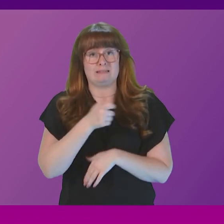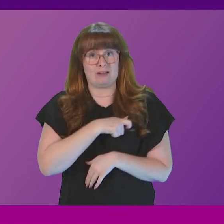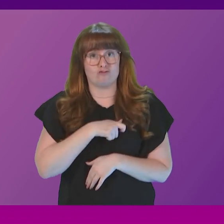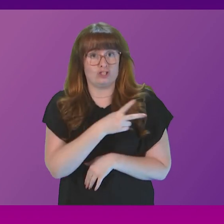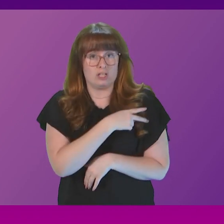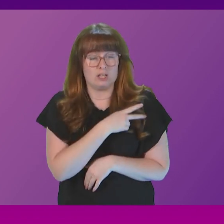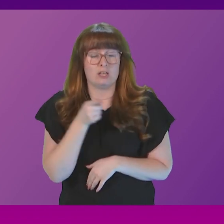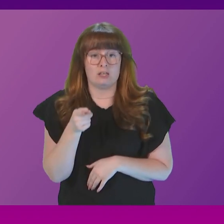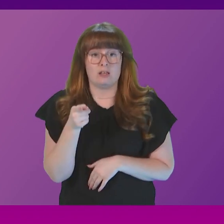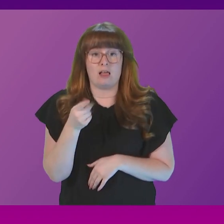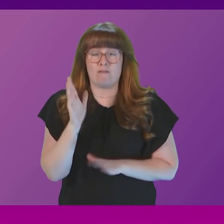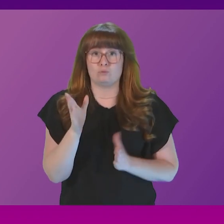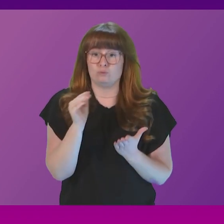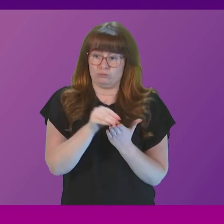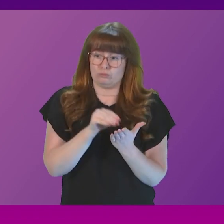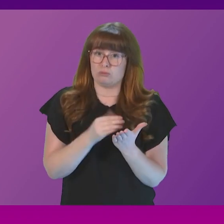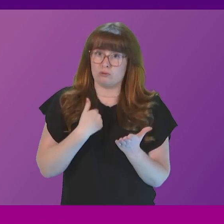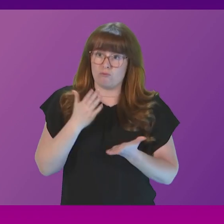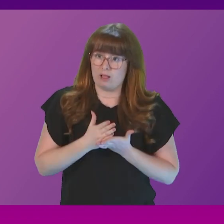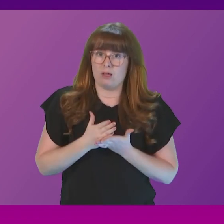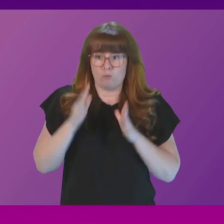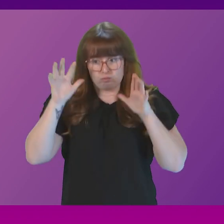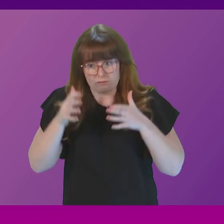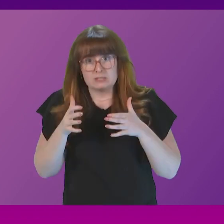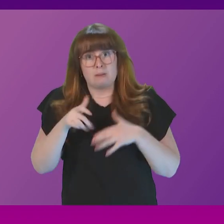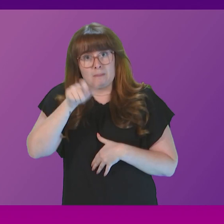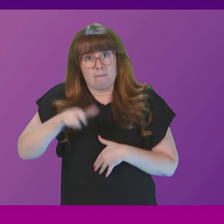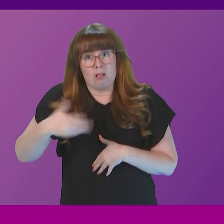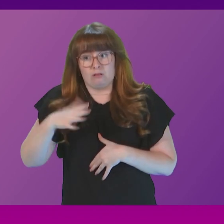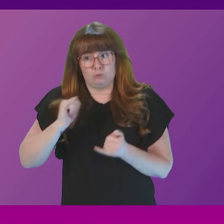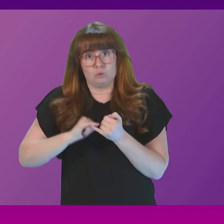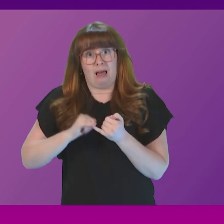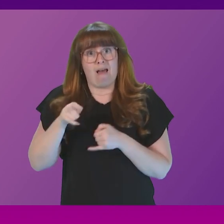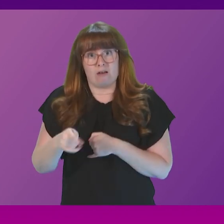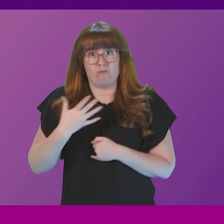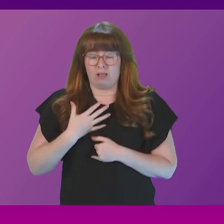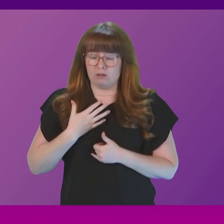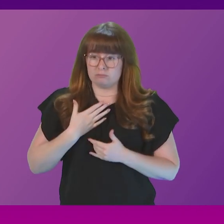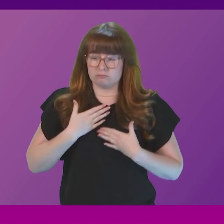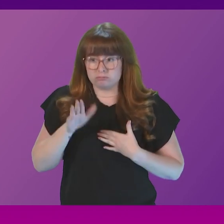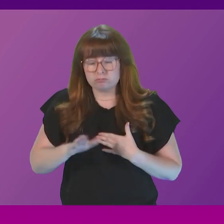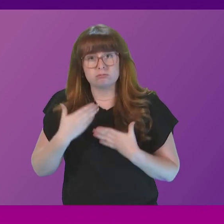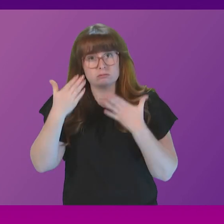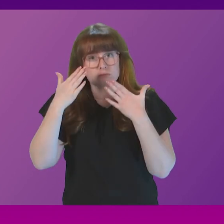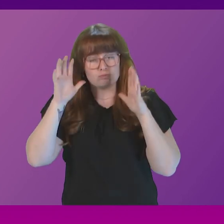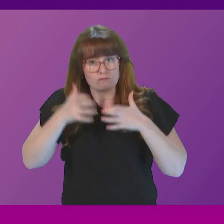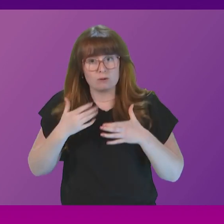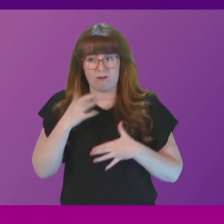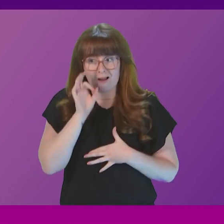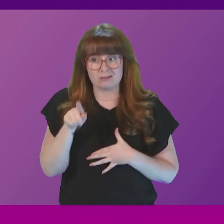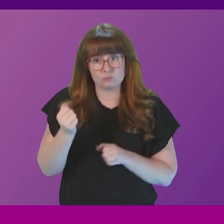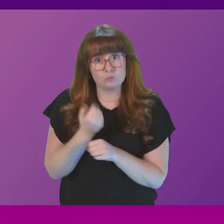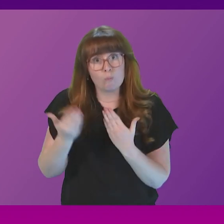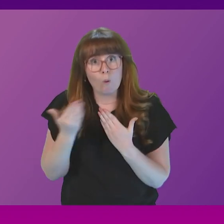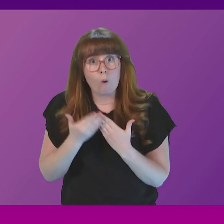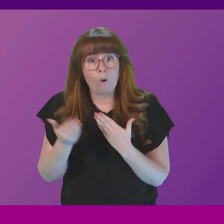put on record our deep concern for people at risk in Sudan, and again, asking them to do more in relation